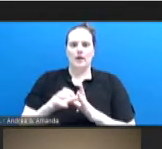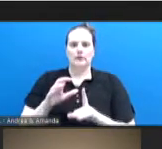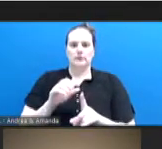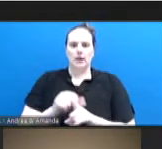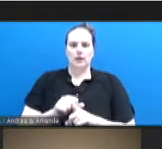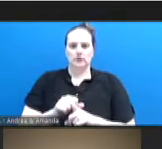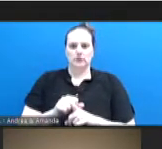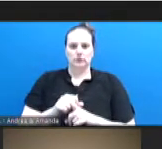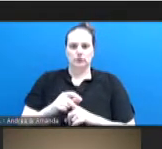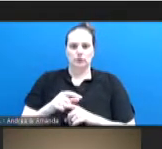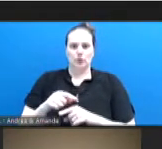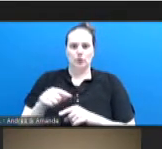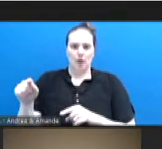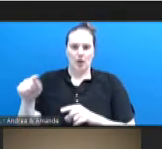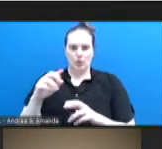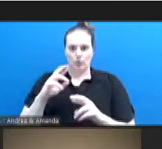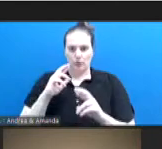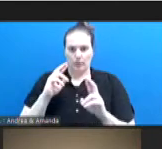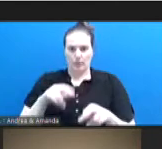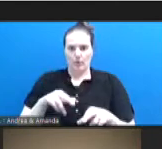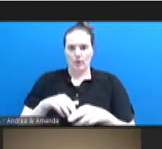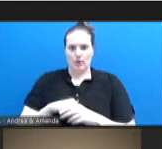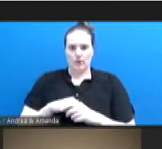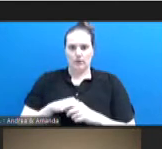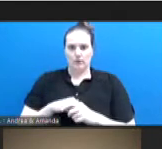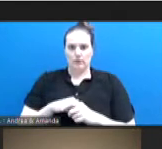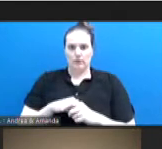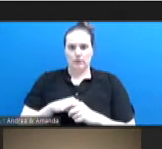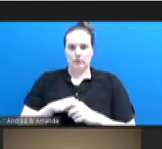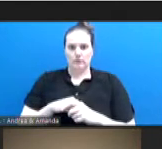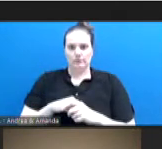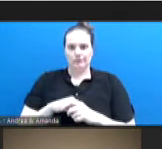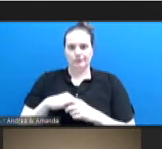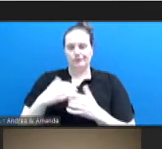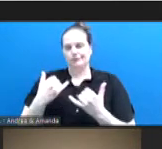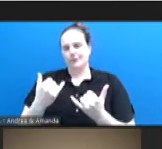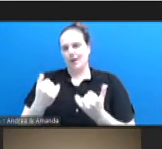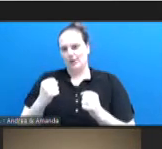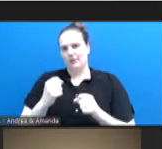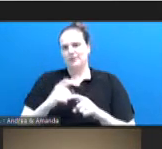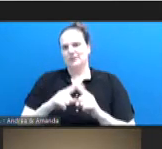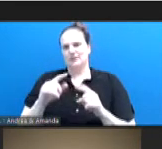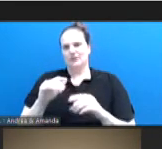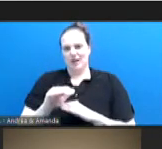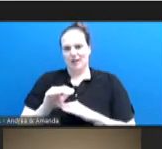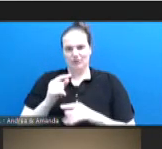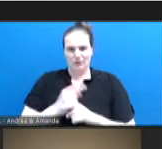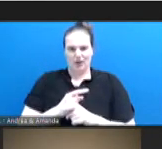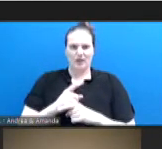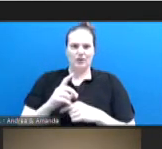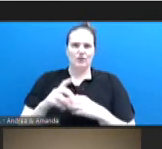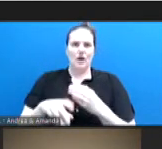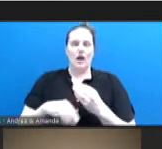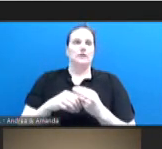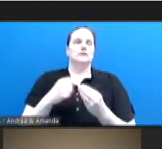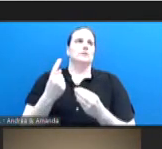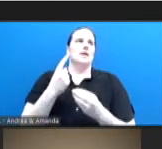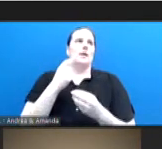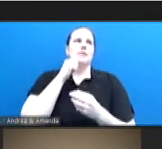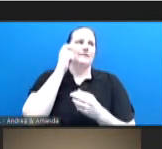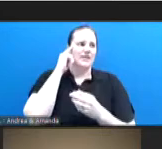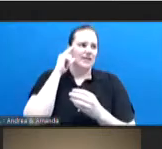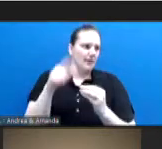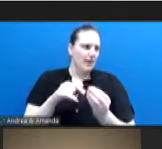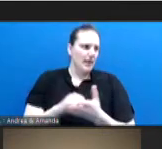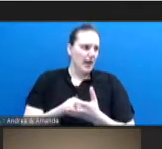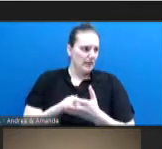Were they reporting? Yeah, now it could be different nights. You added something I hadn't even thought about. It's like, was